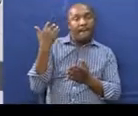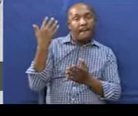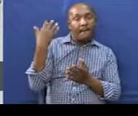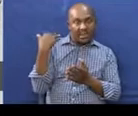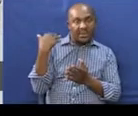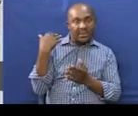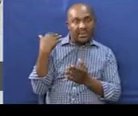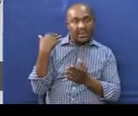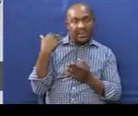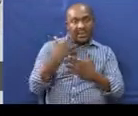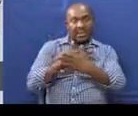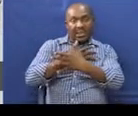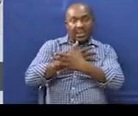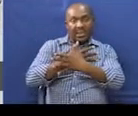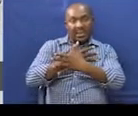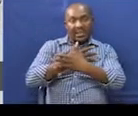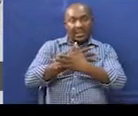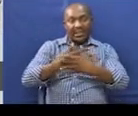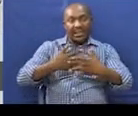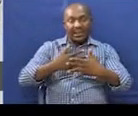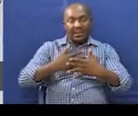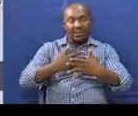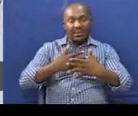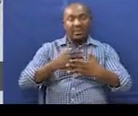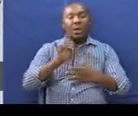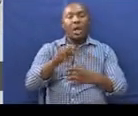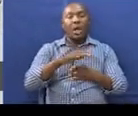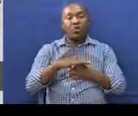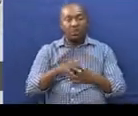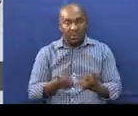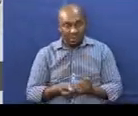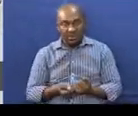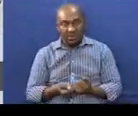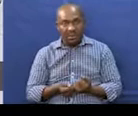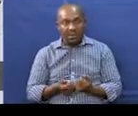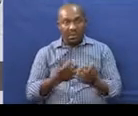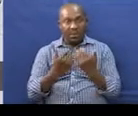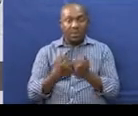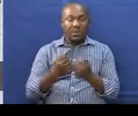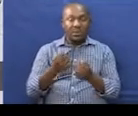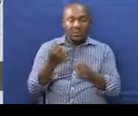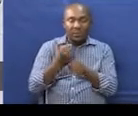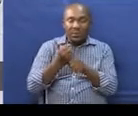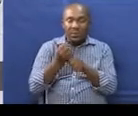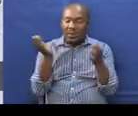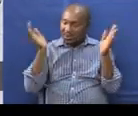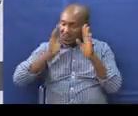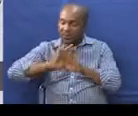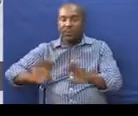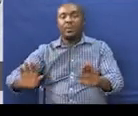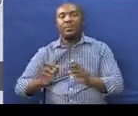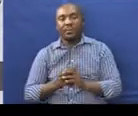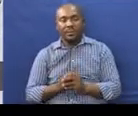past tense because it is a report on what you did. It is a report on what